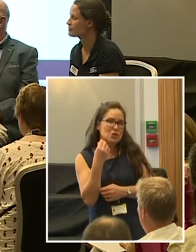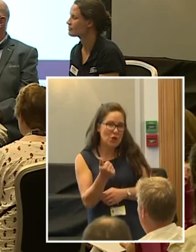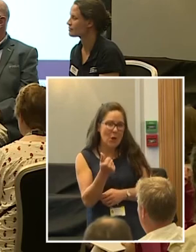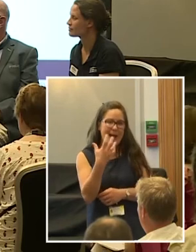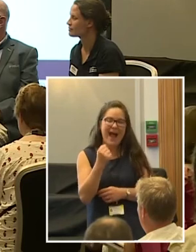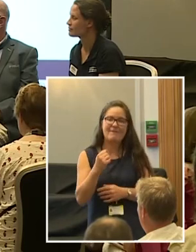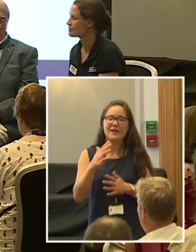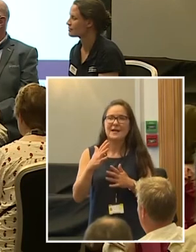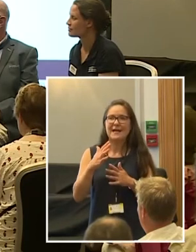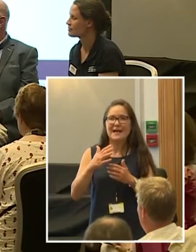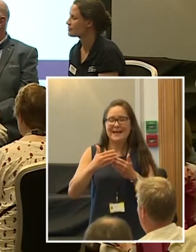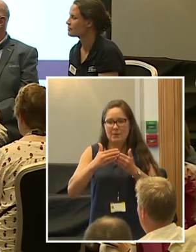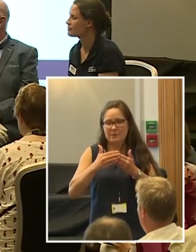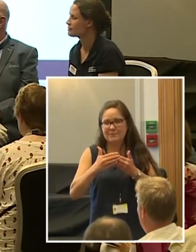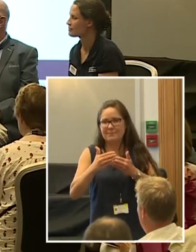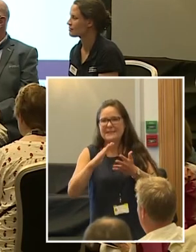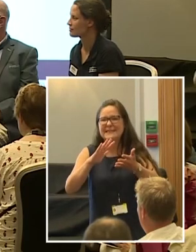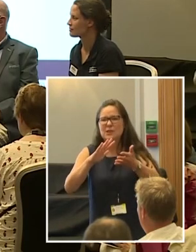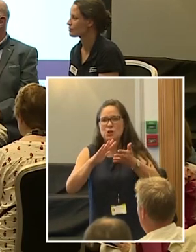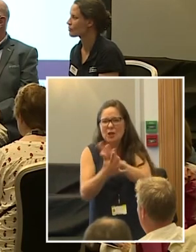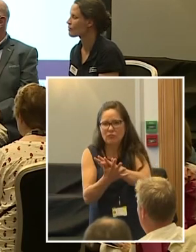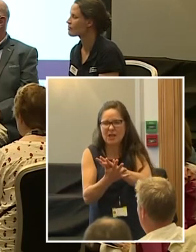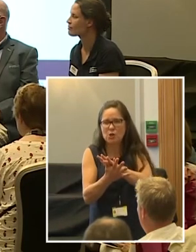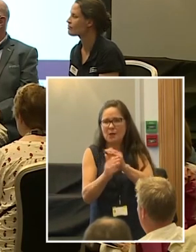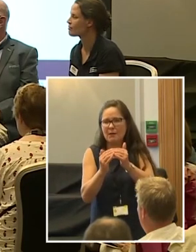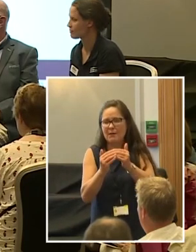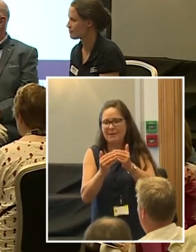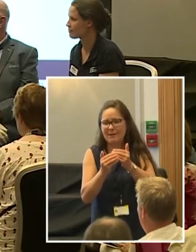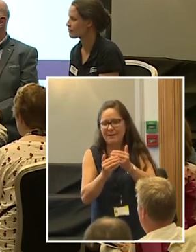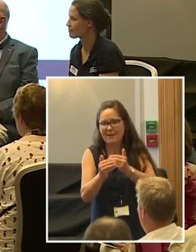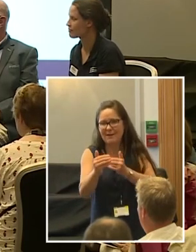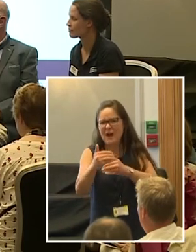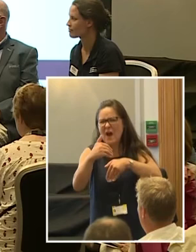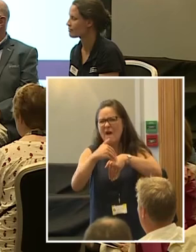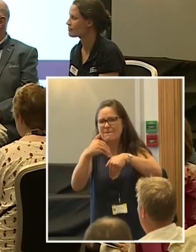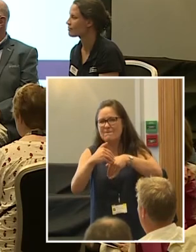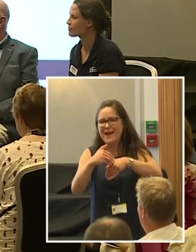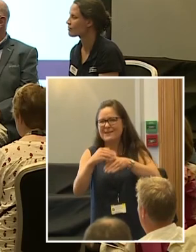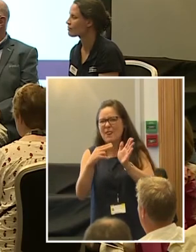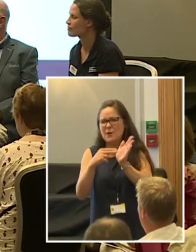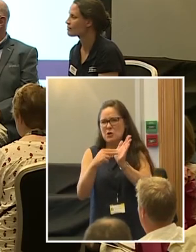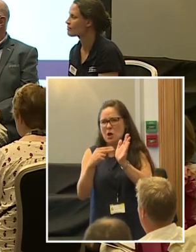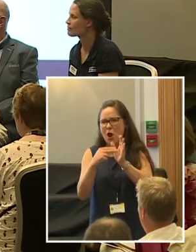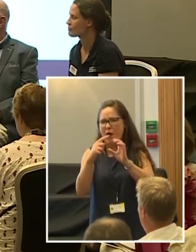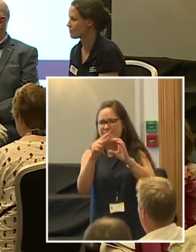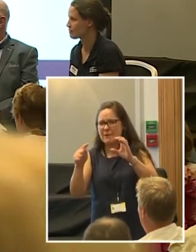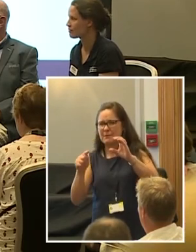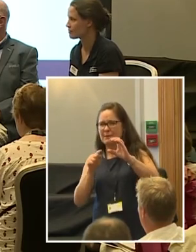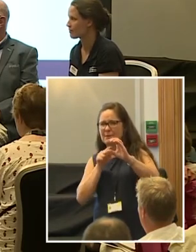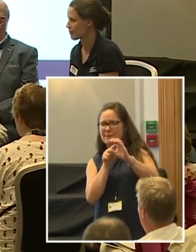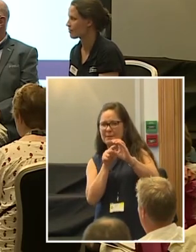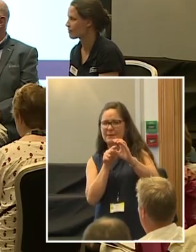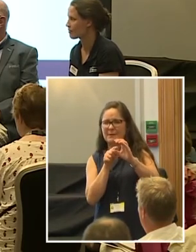degeneration, that can sort of appear, affect the appearance of the nerve at the back of the eye, but not in that sort of way with three